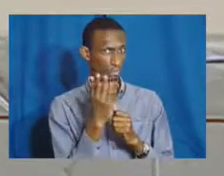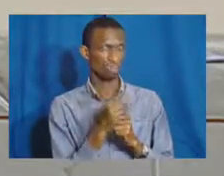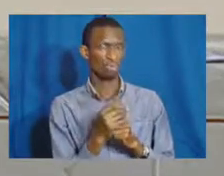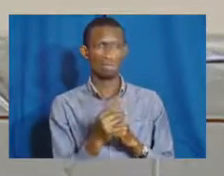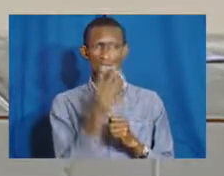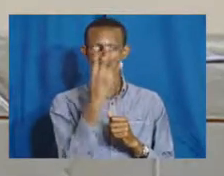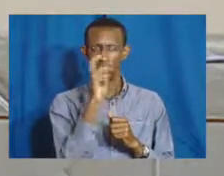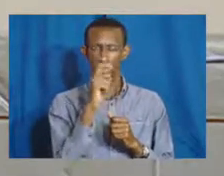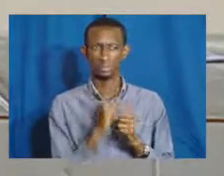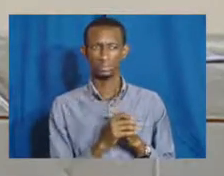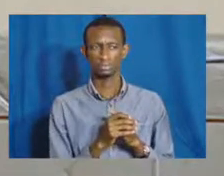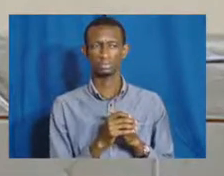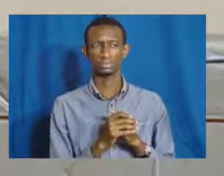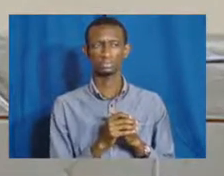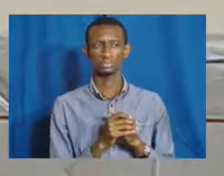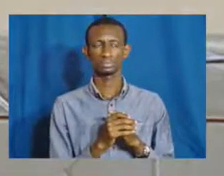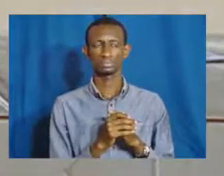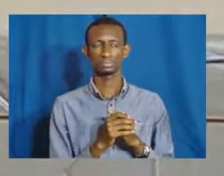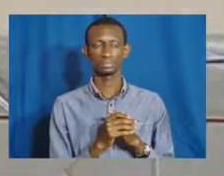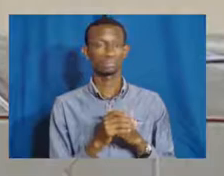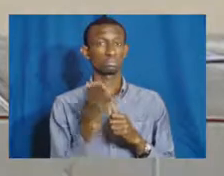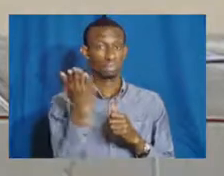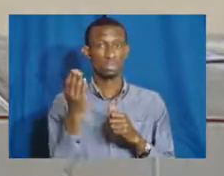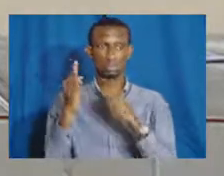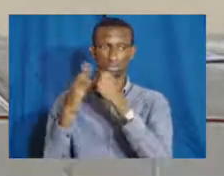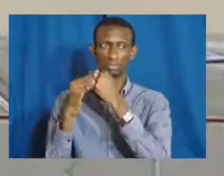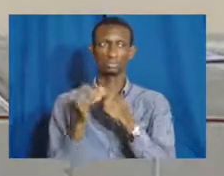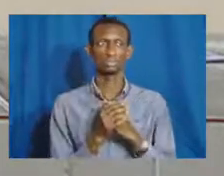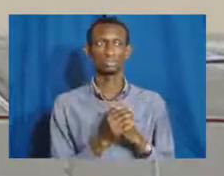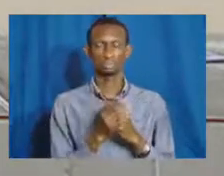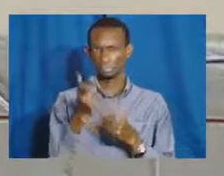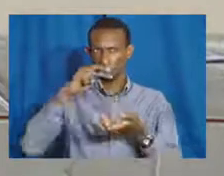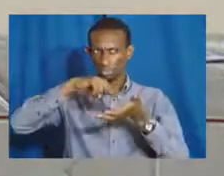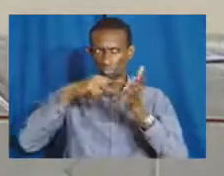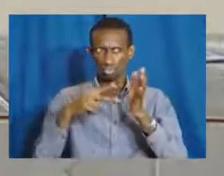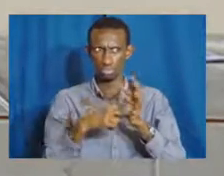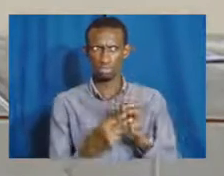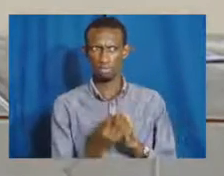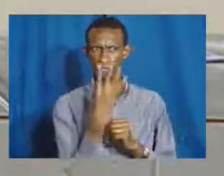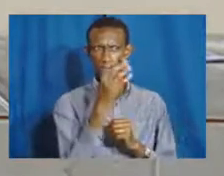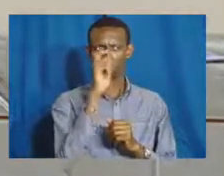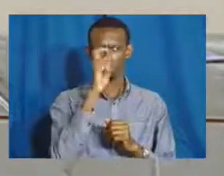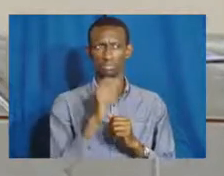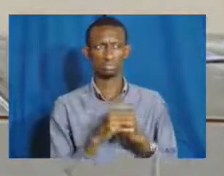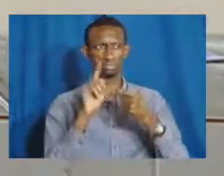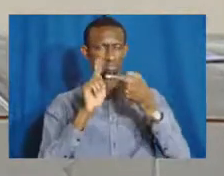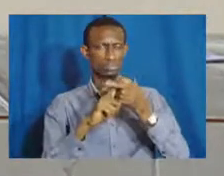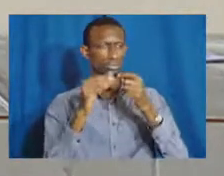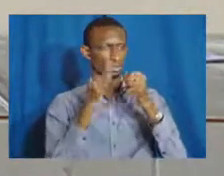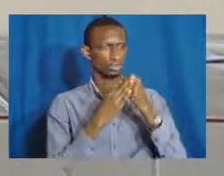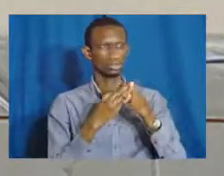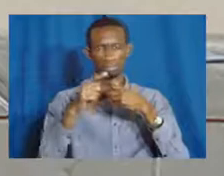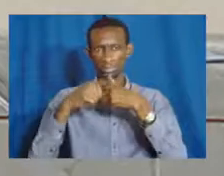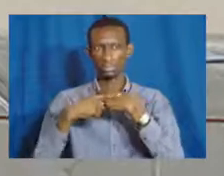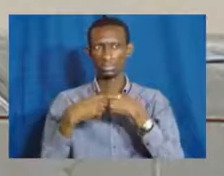isolate 4x and 8. It means we'll be having 4x plus 8